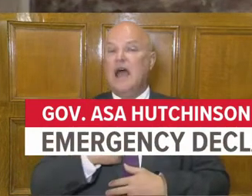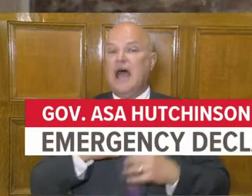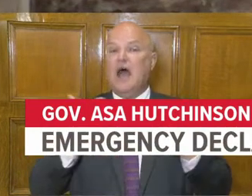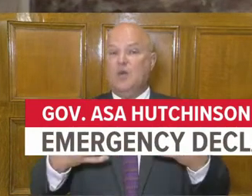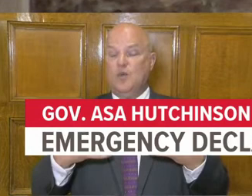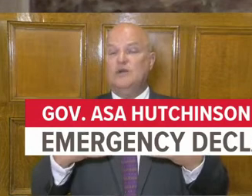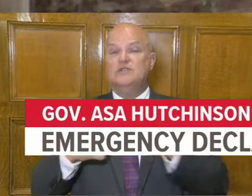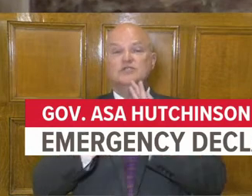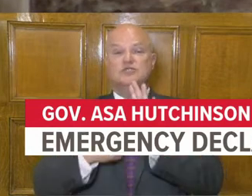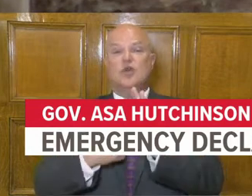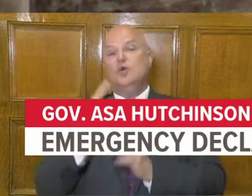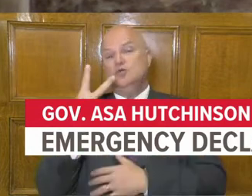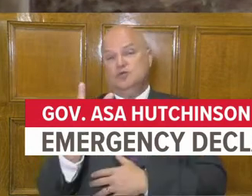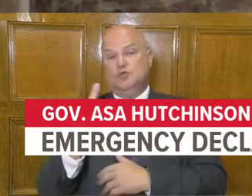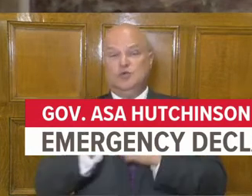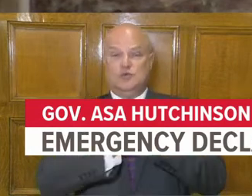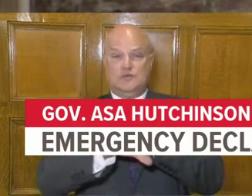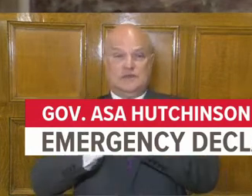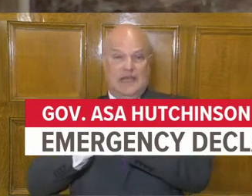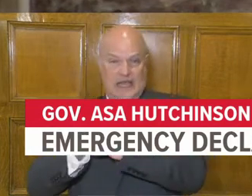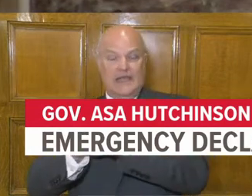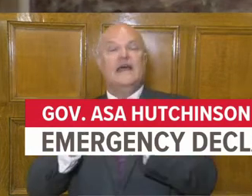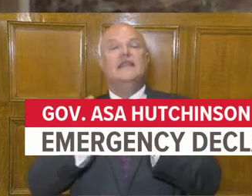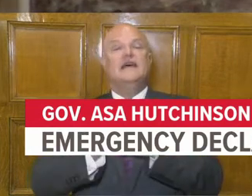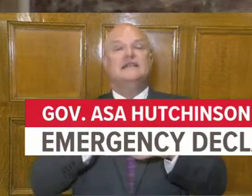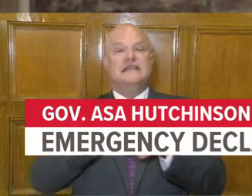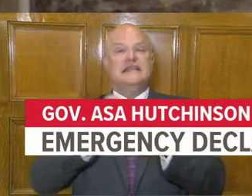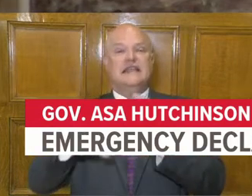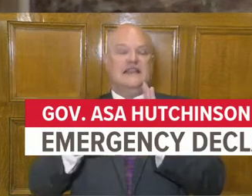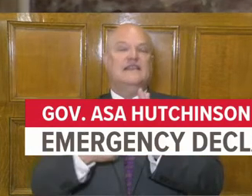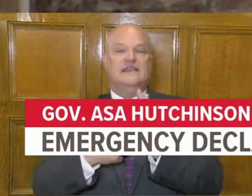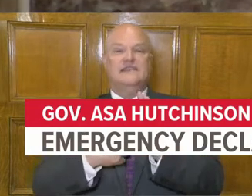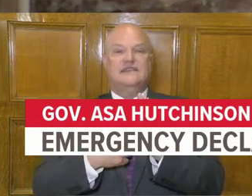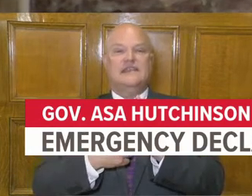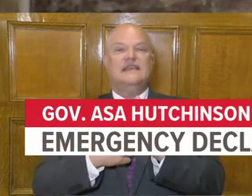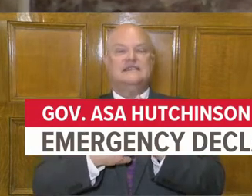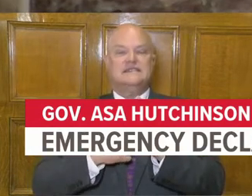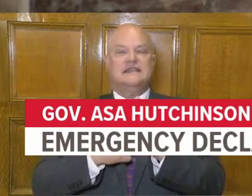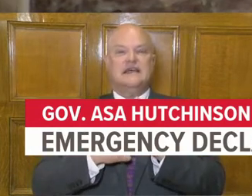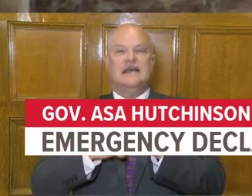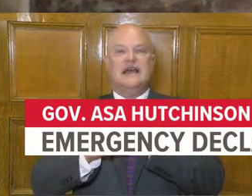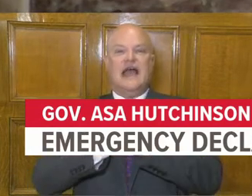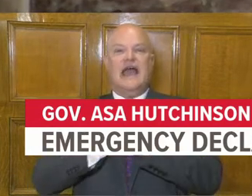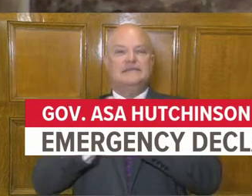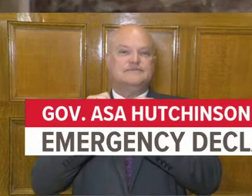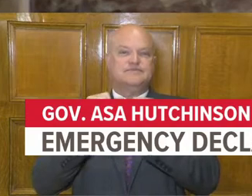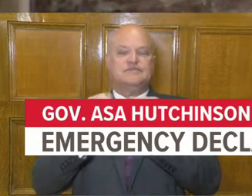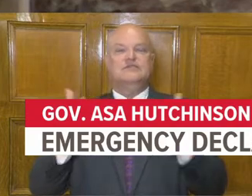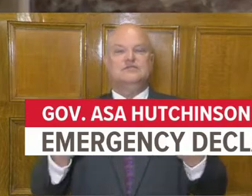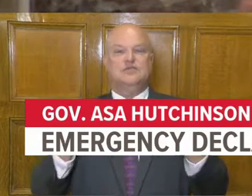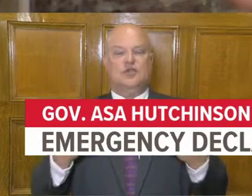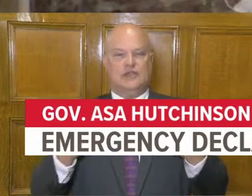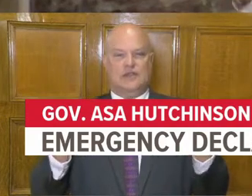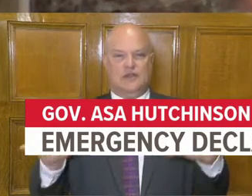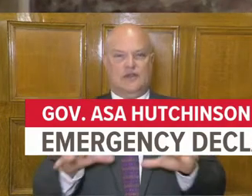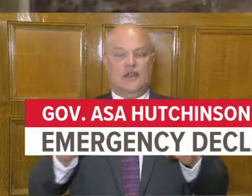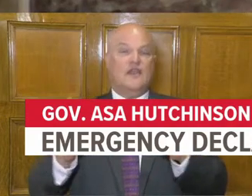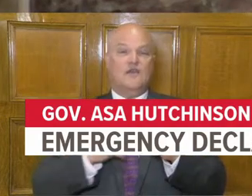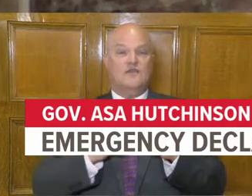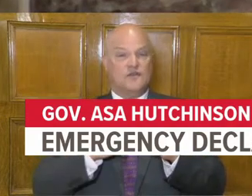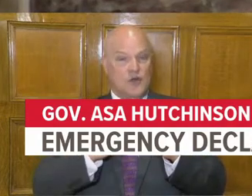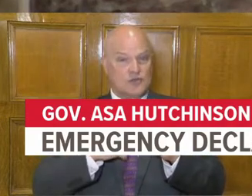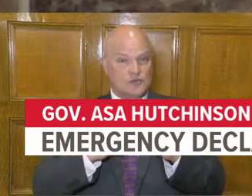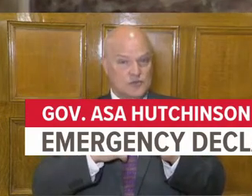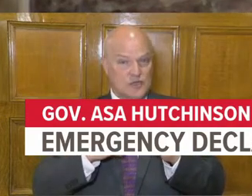to play two of the ads that will be played in this ad campaign that's currently undergoing. And the first